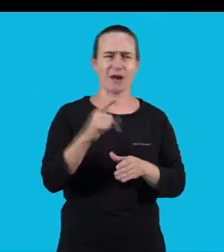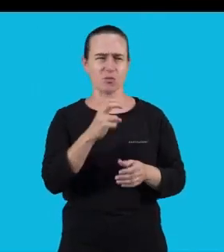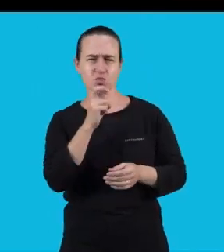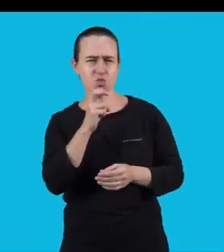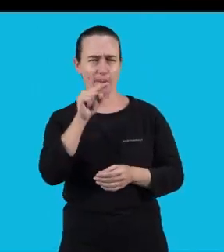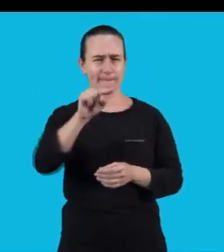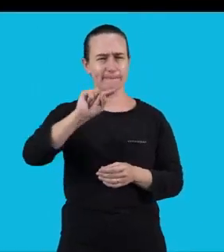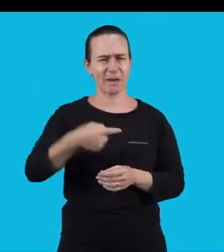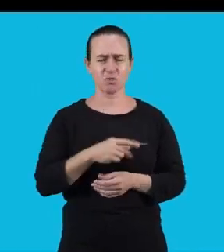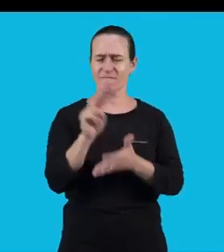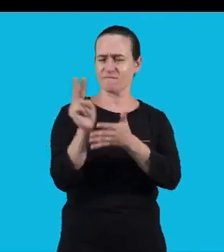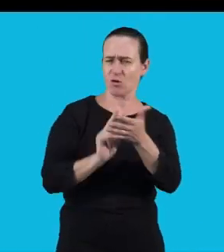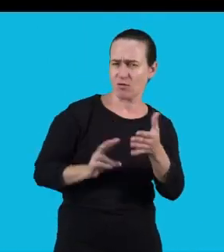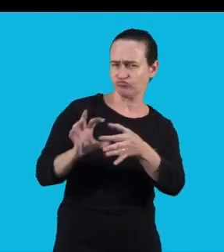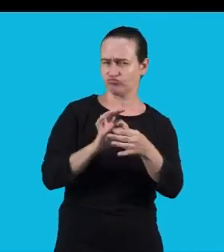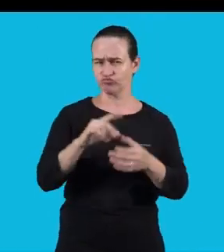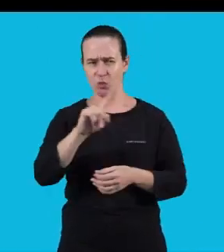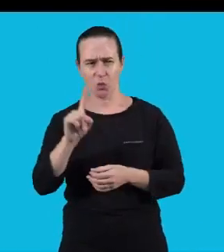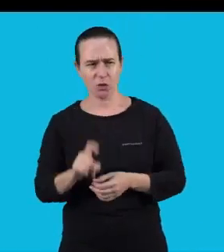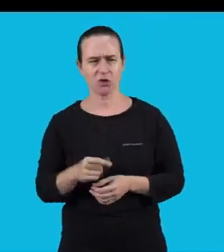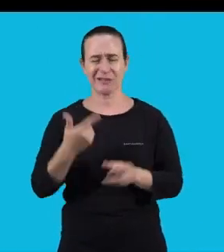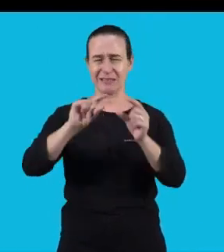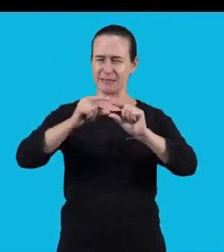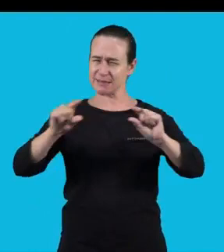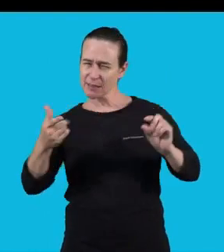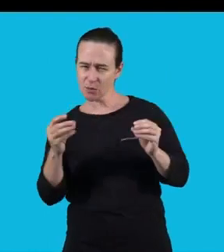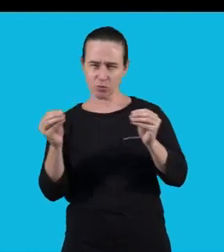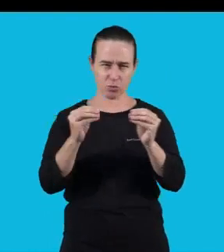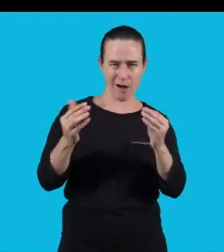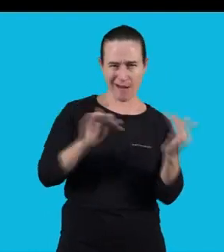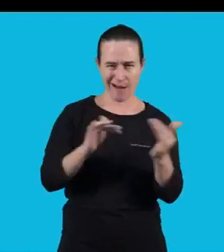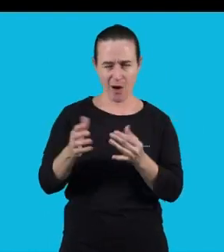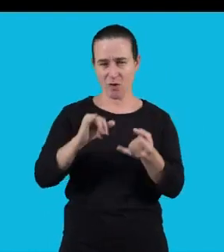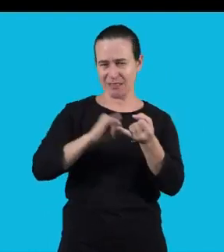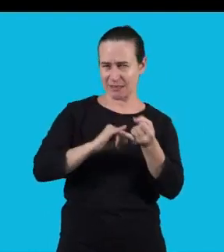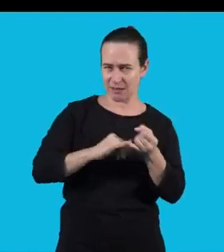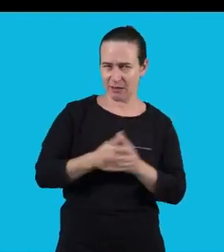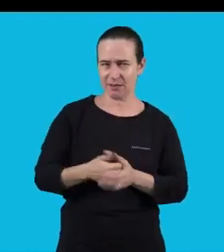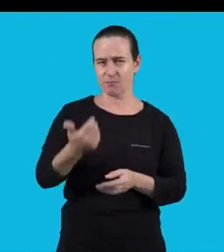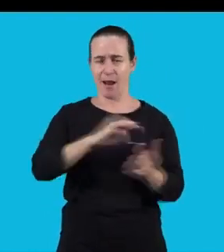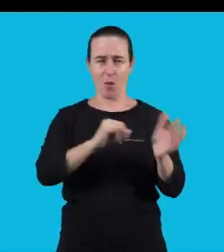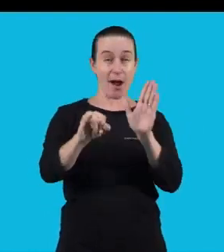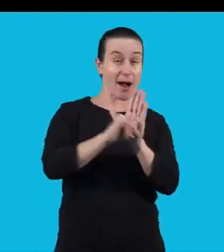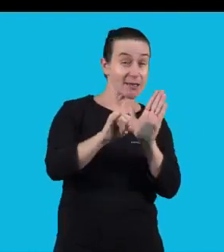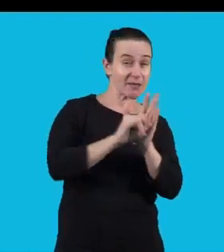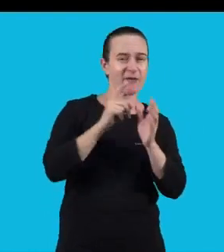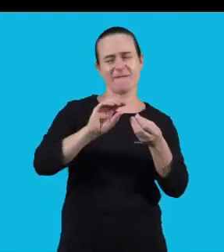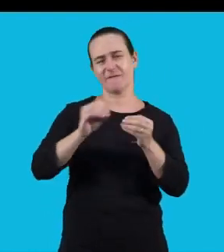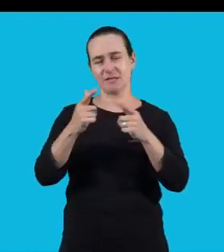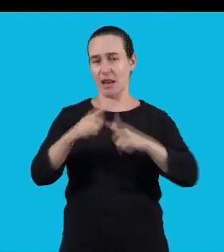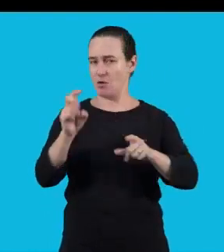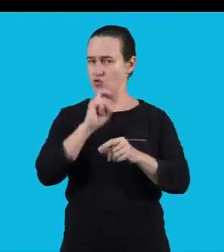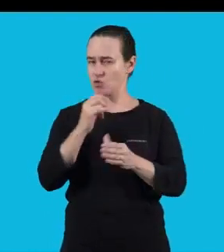of punctuation, vocabulary-related questions, sentence construction and synthesis, and identifying